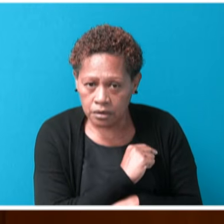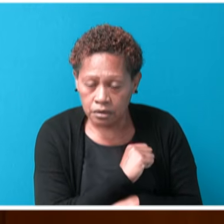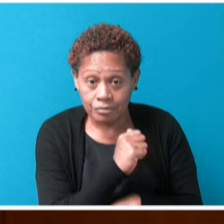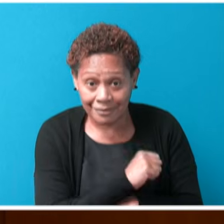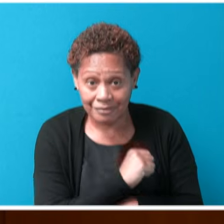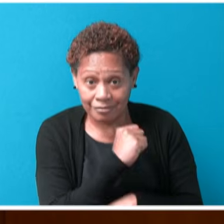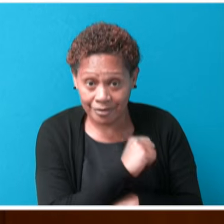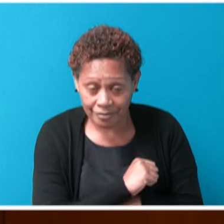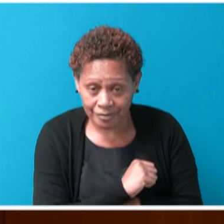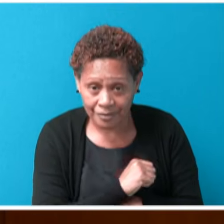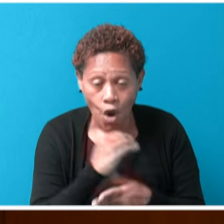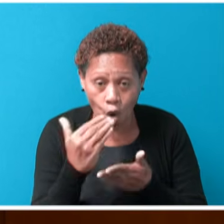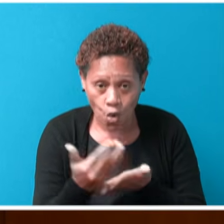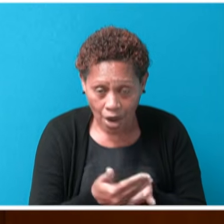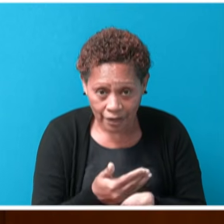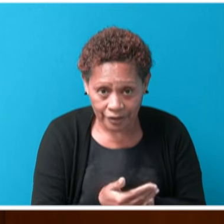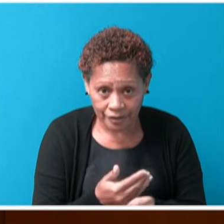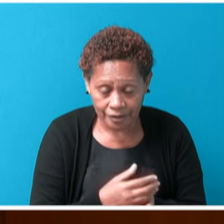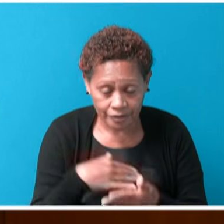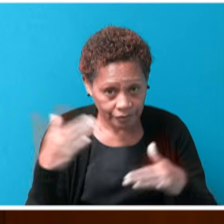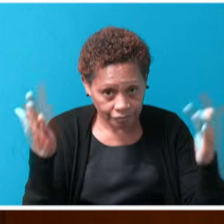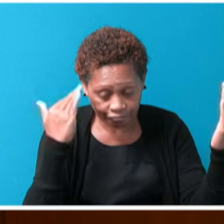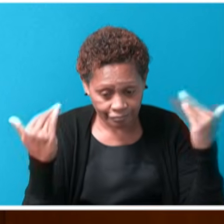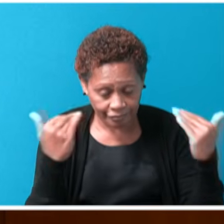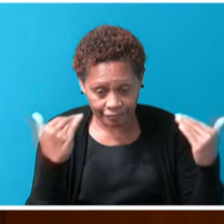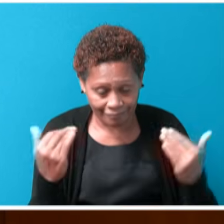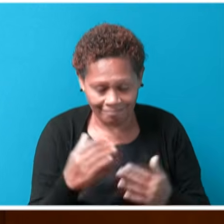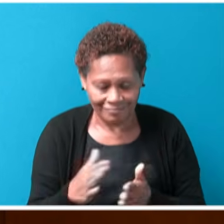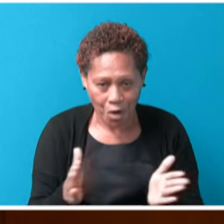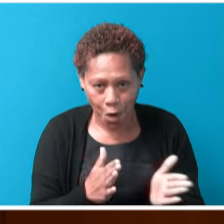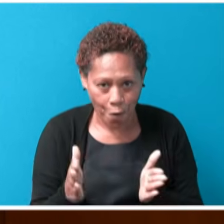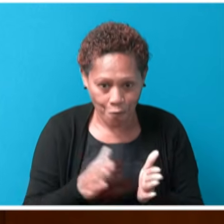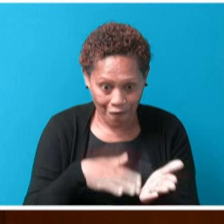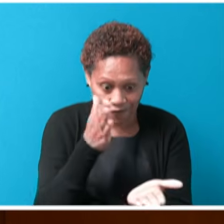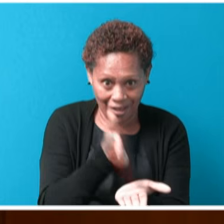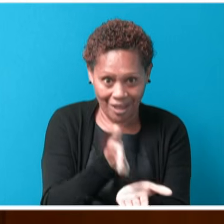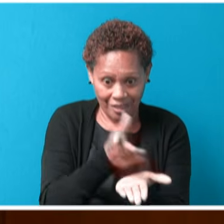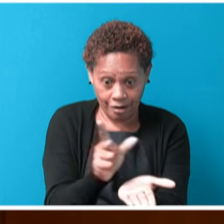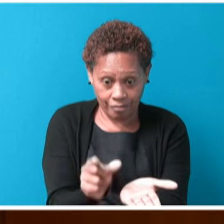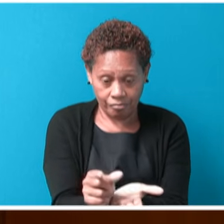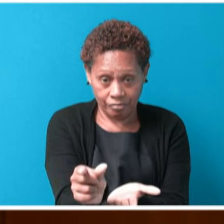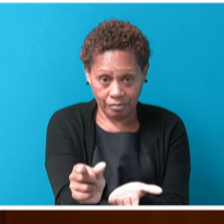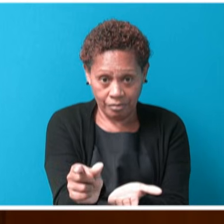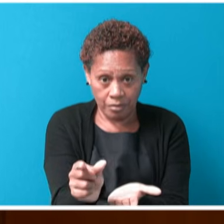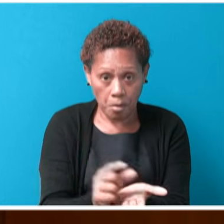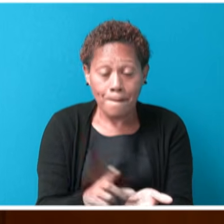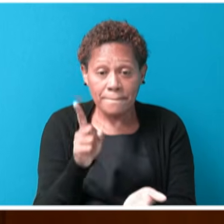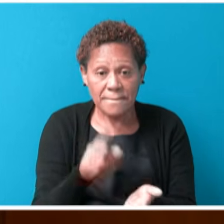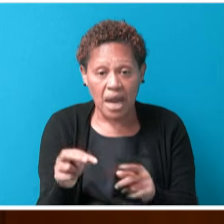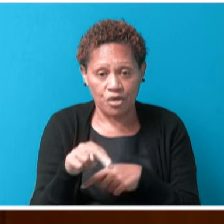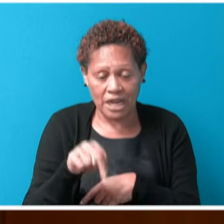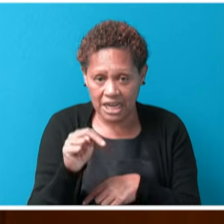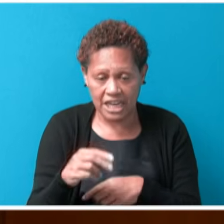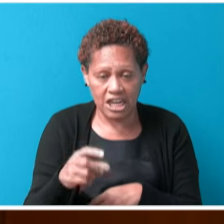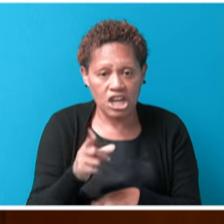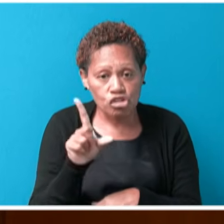effort. Mr. Speaker, sir, we're moving in the right direction, but we need to do more. All our work from here